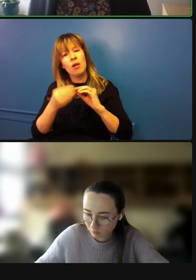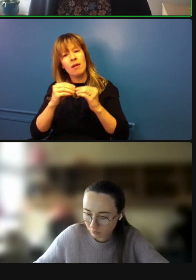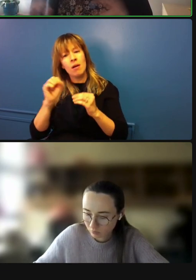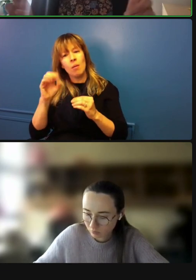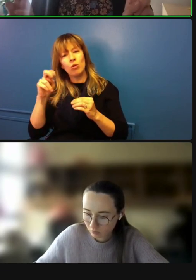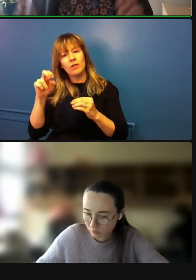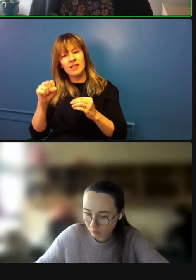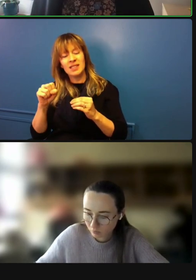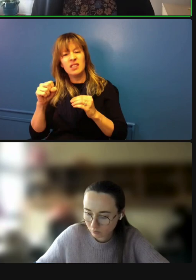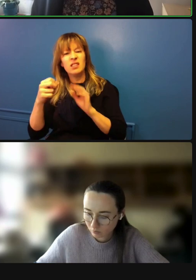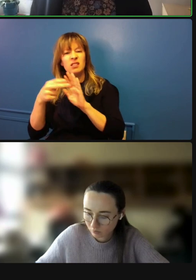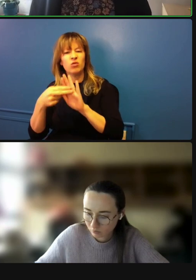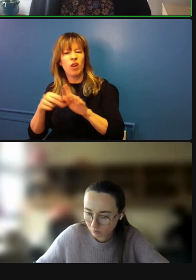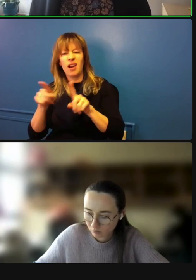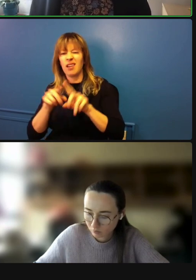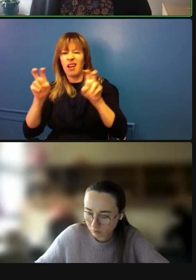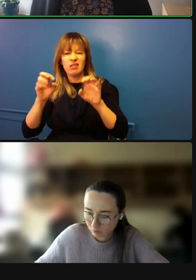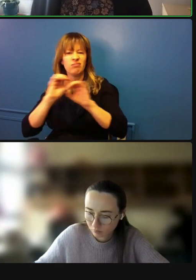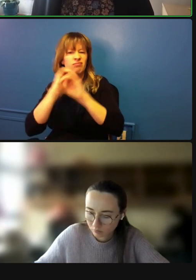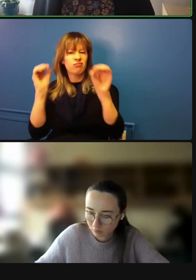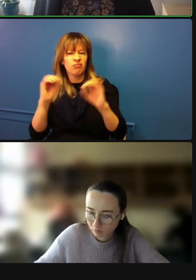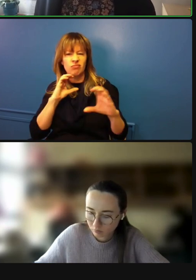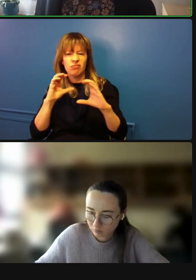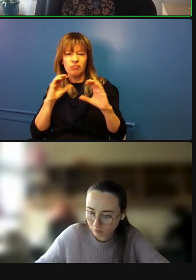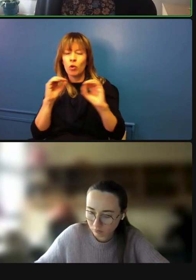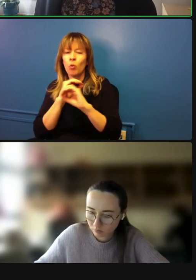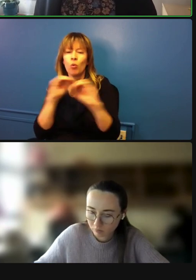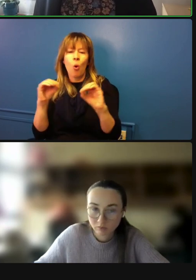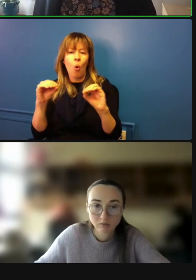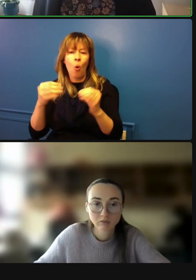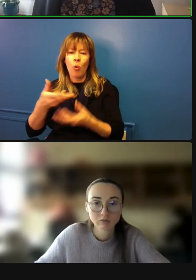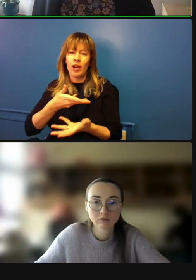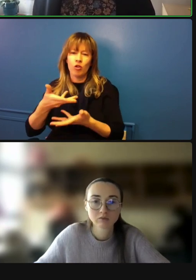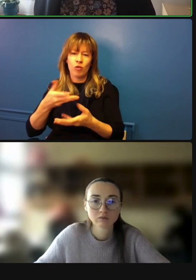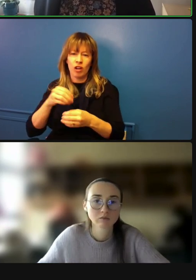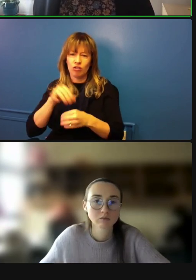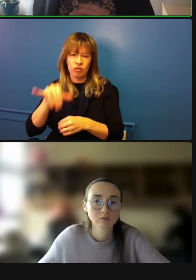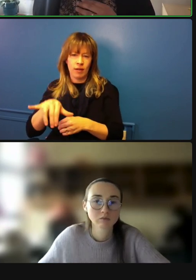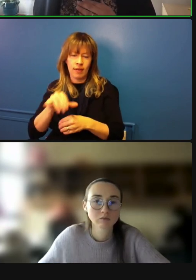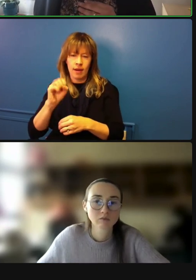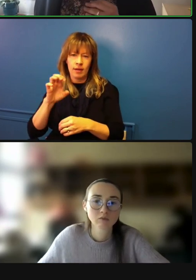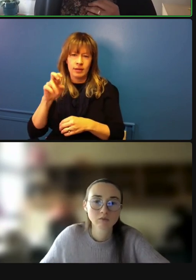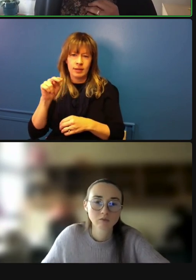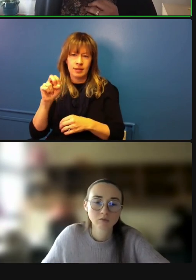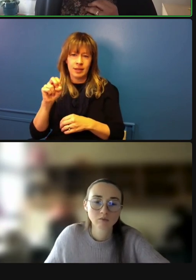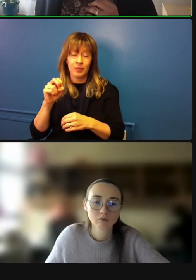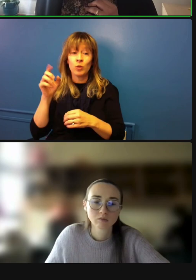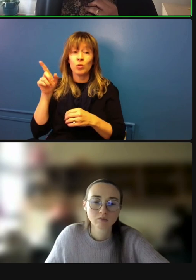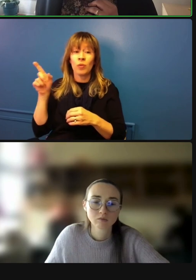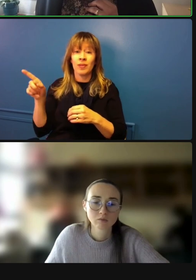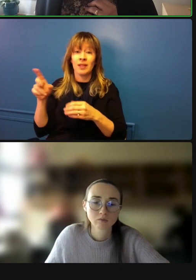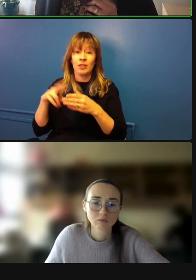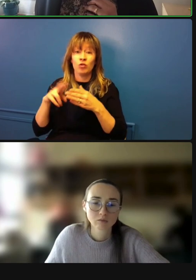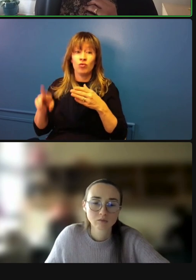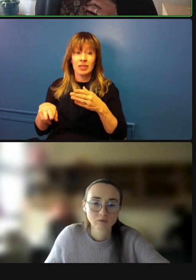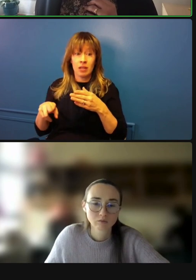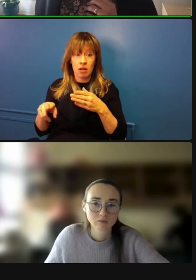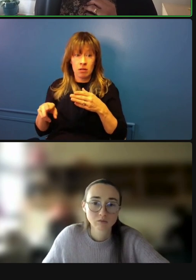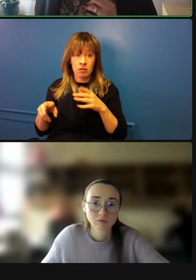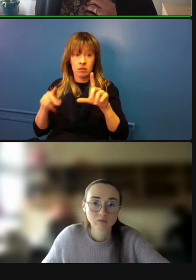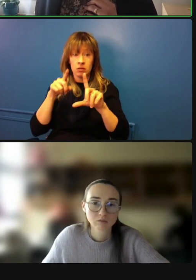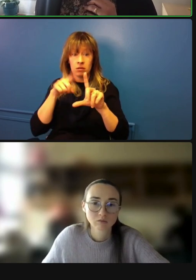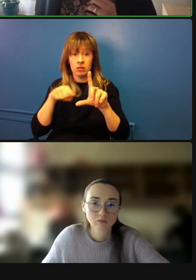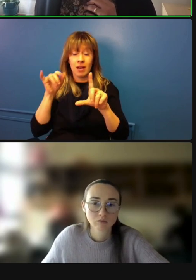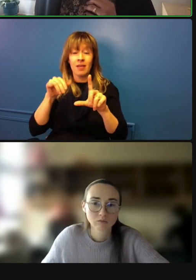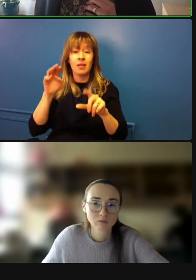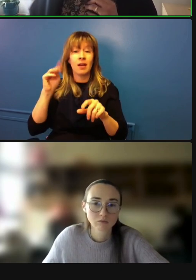rated as being non-communicative or having no interaction. And so the results I'm showing here were the model's